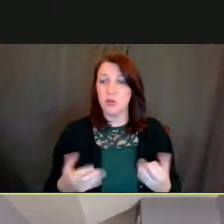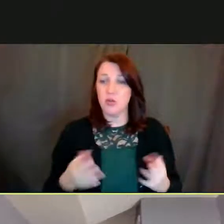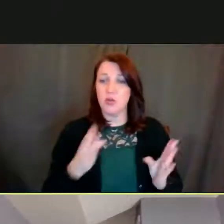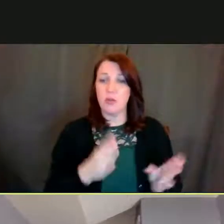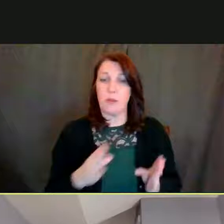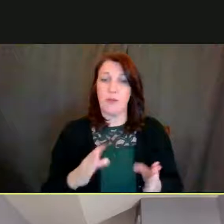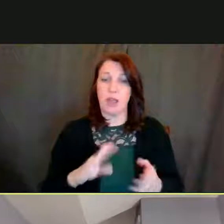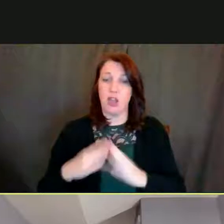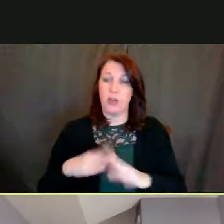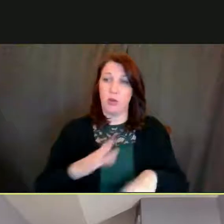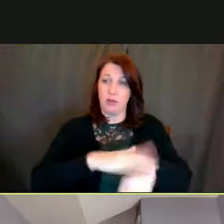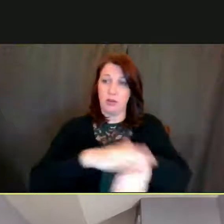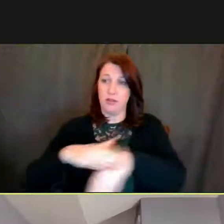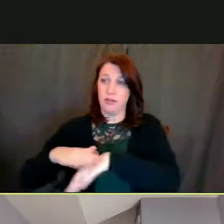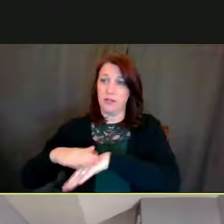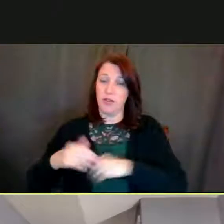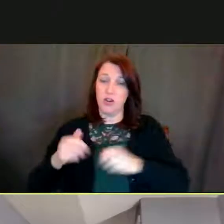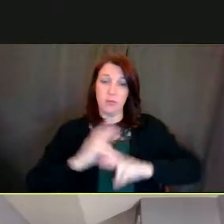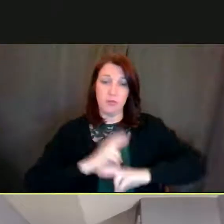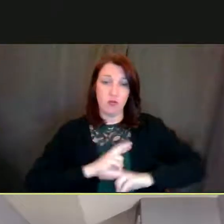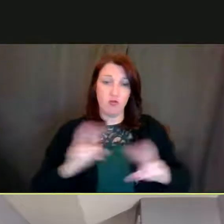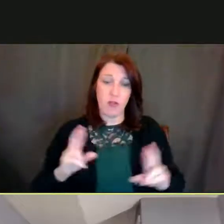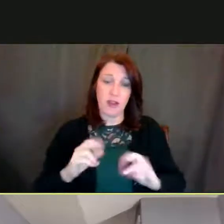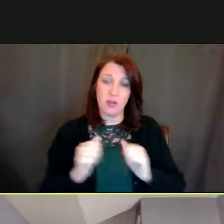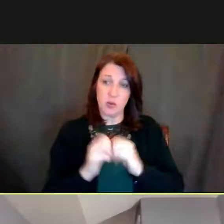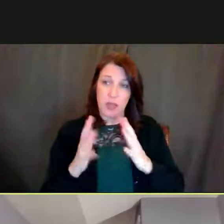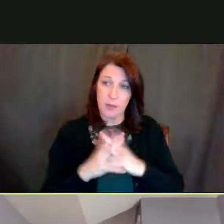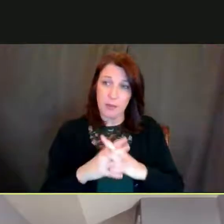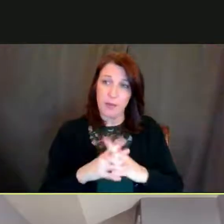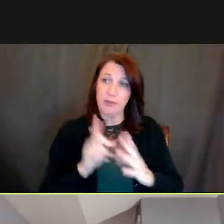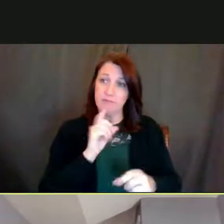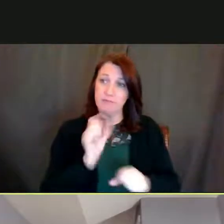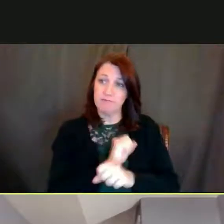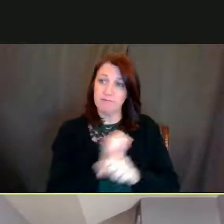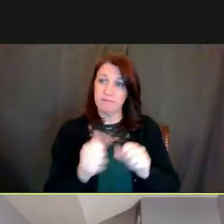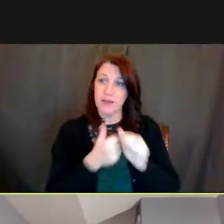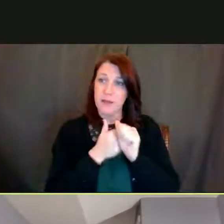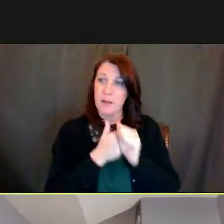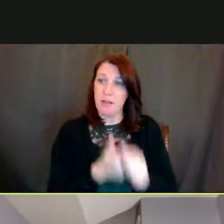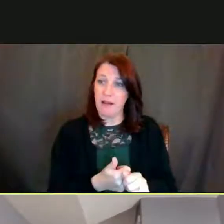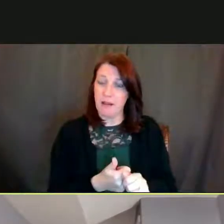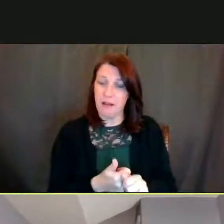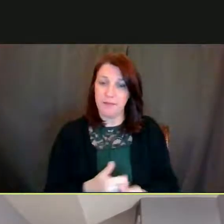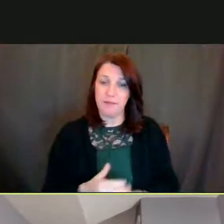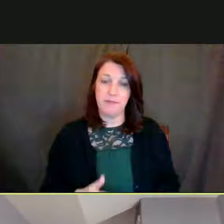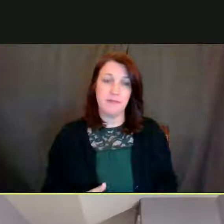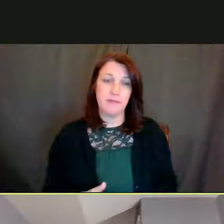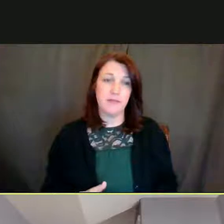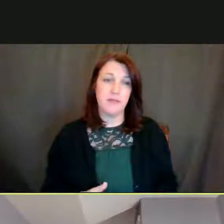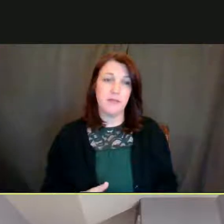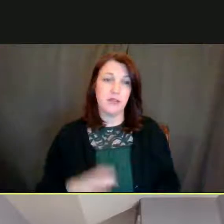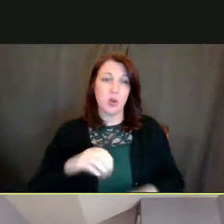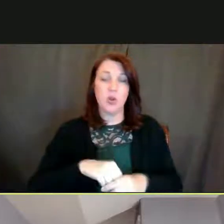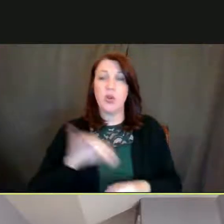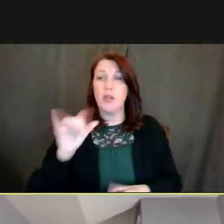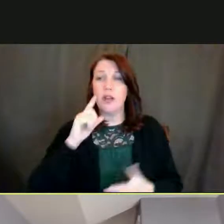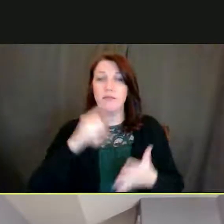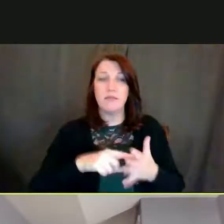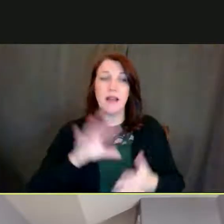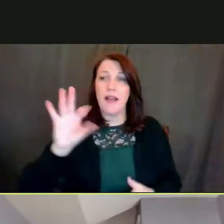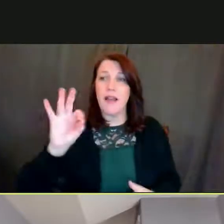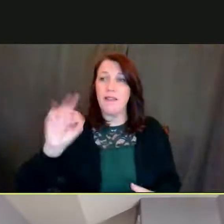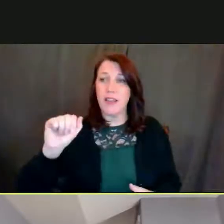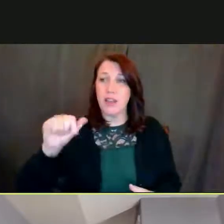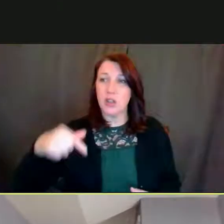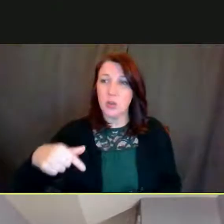community to be ready to implement and comply with the policy. So these include things like FAQs,